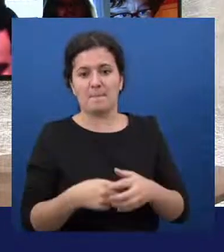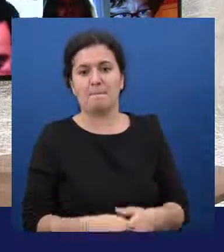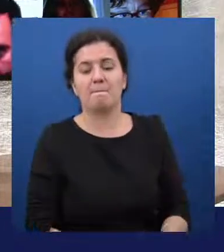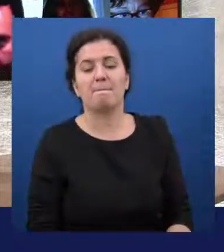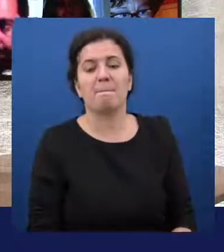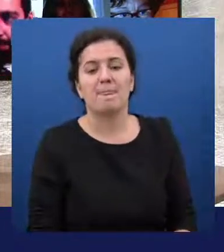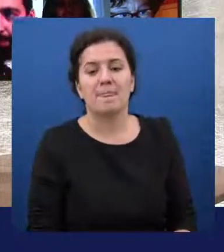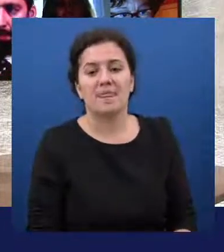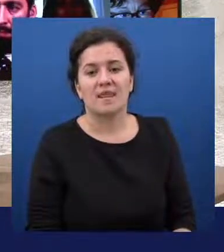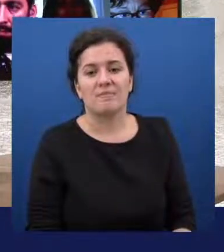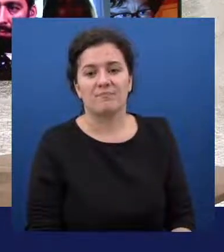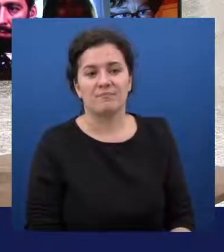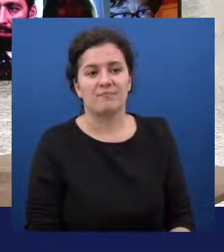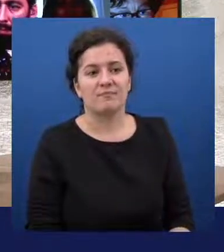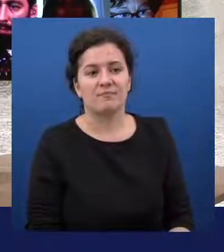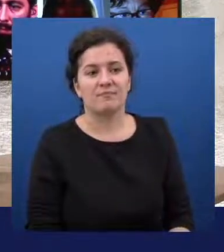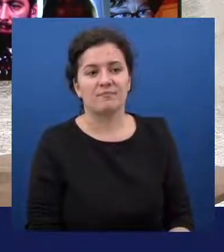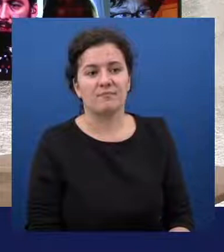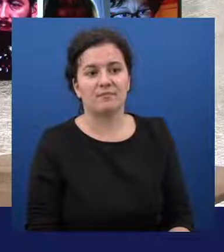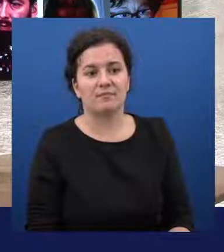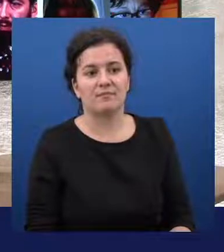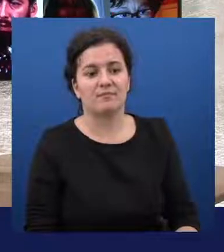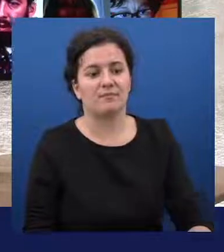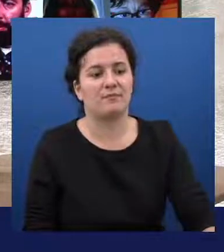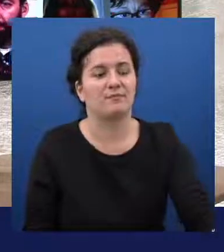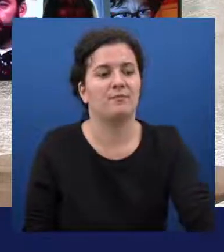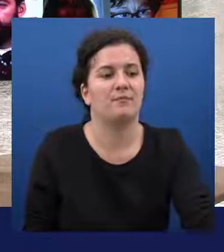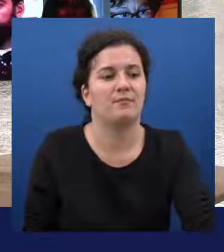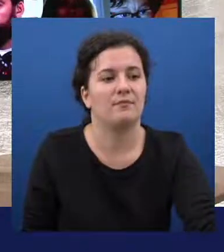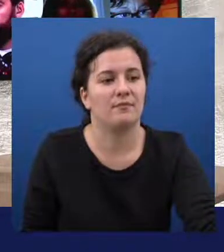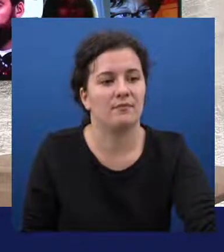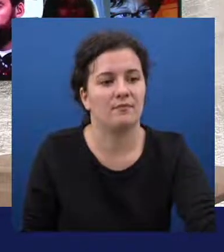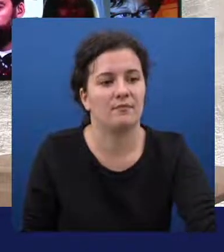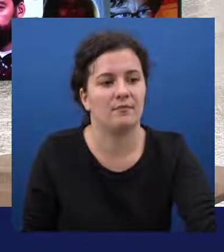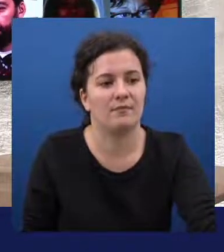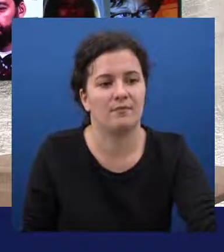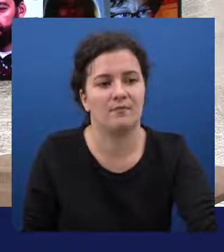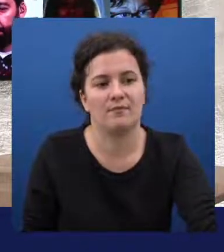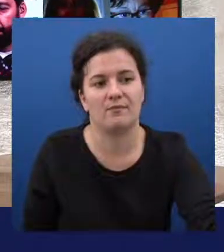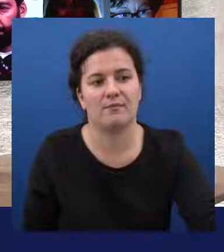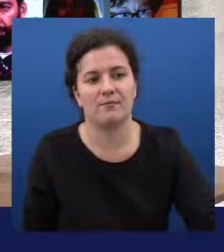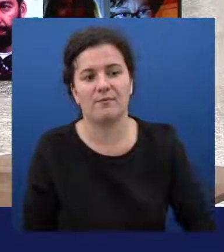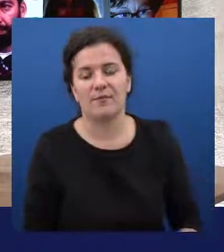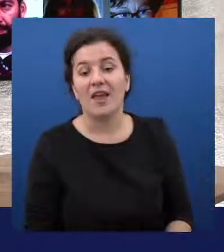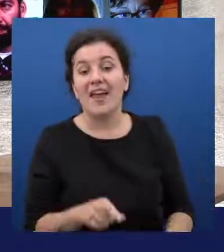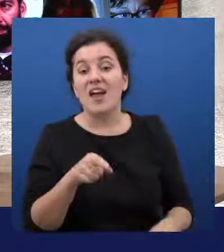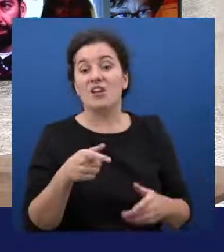the new one, the new service that they actually showcased at